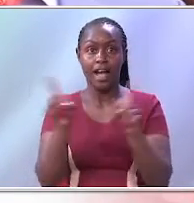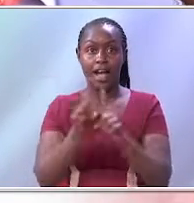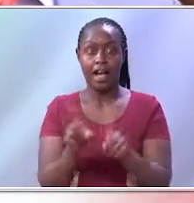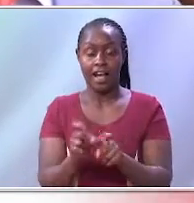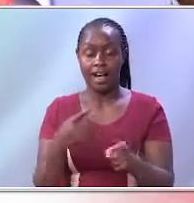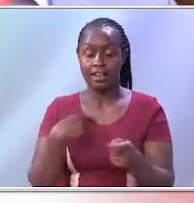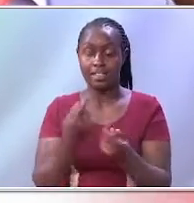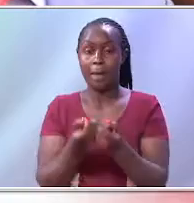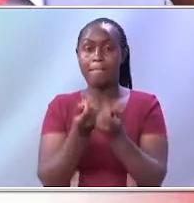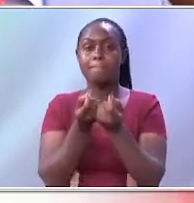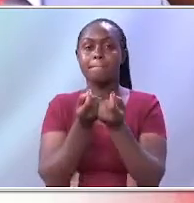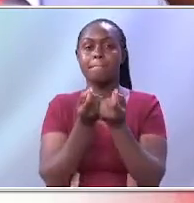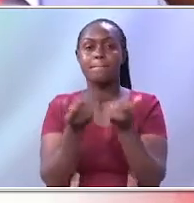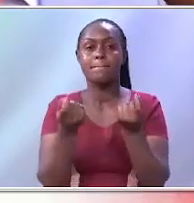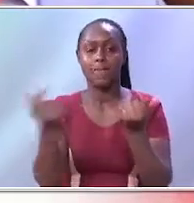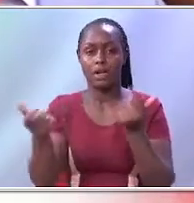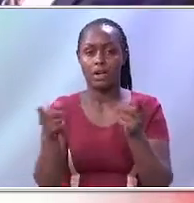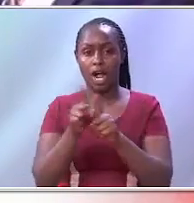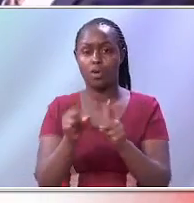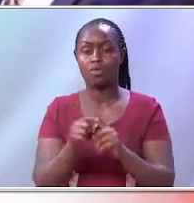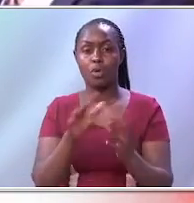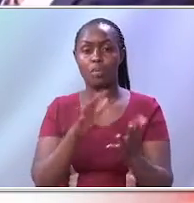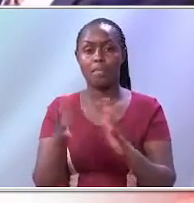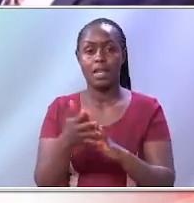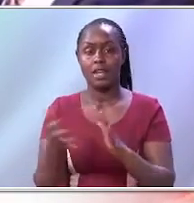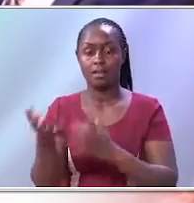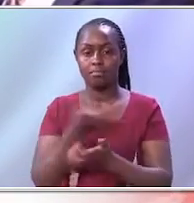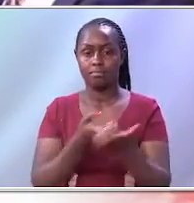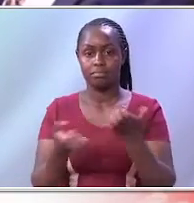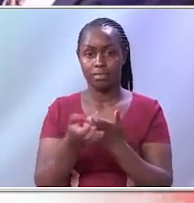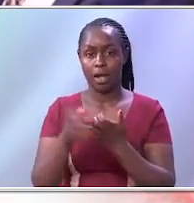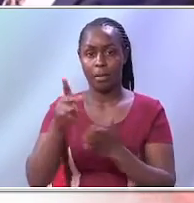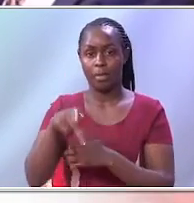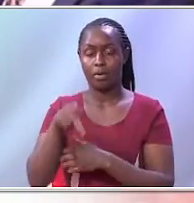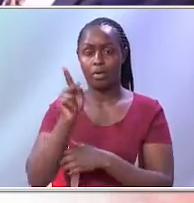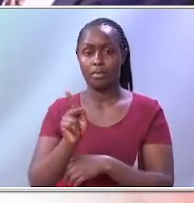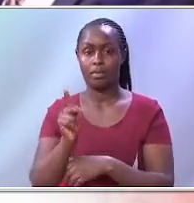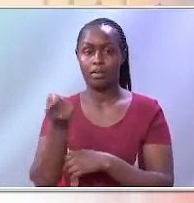small and medium enterprises. Paul Kirobi, TV 47.